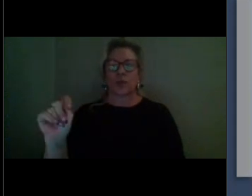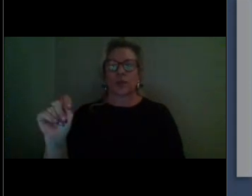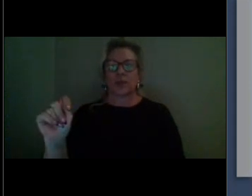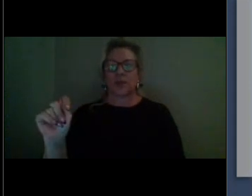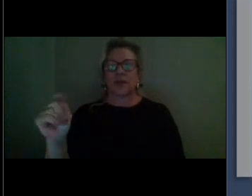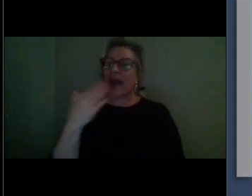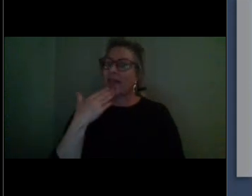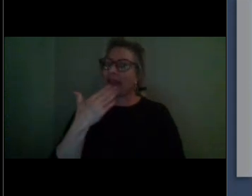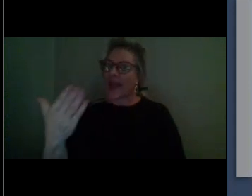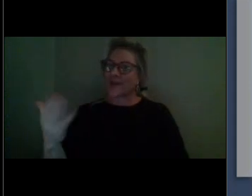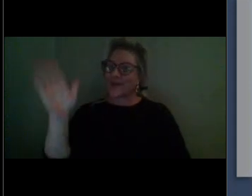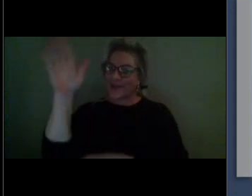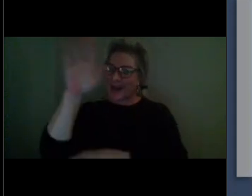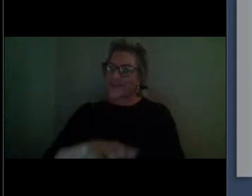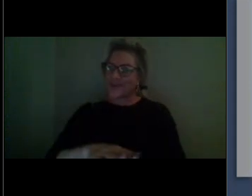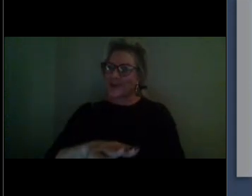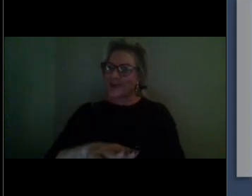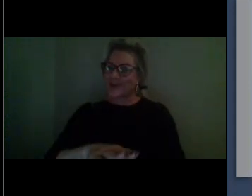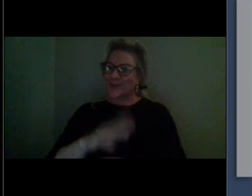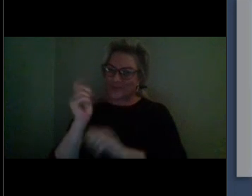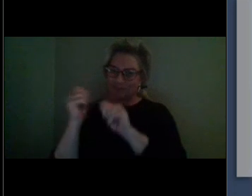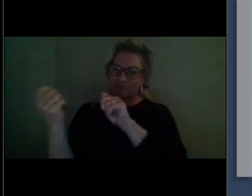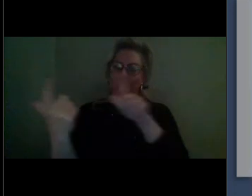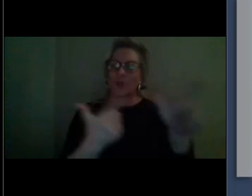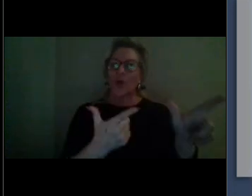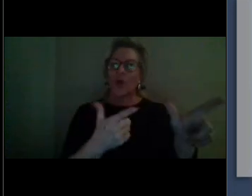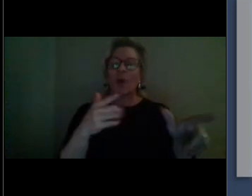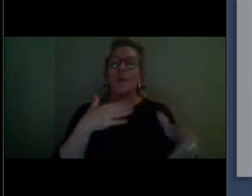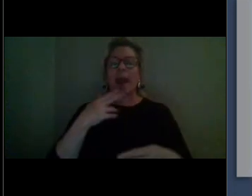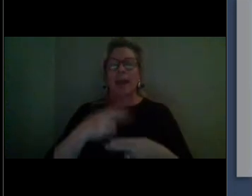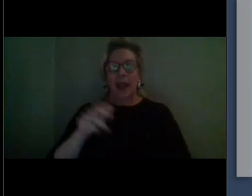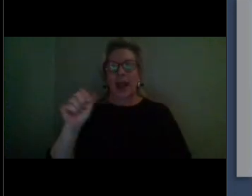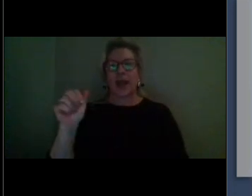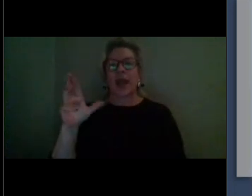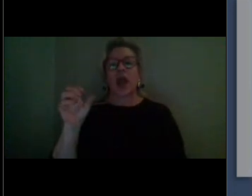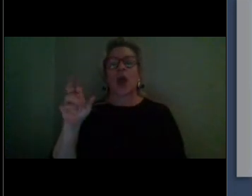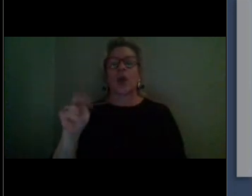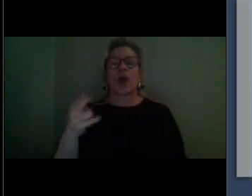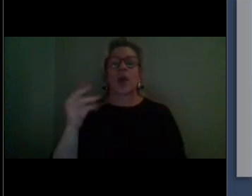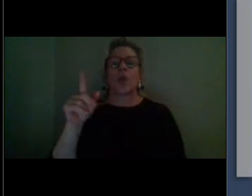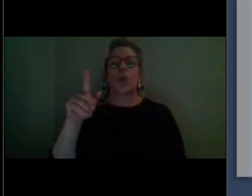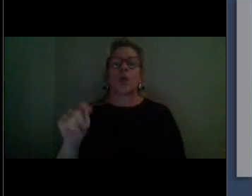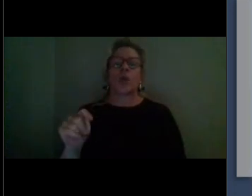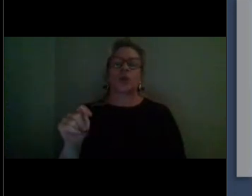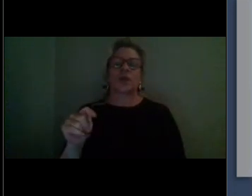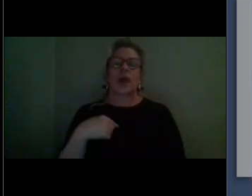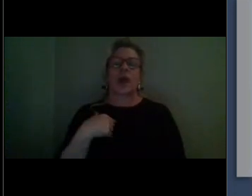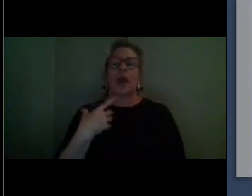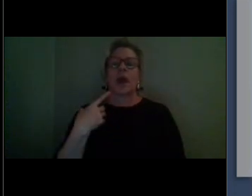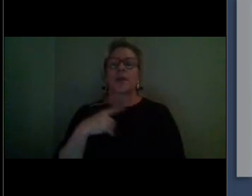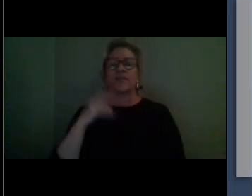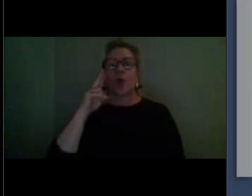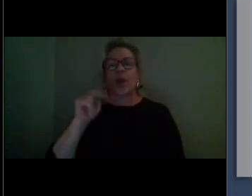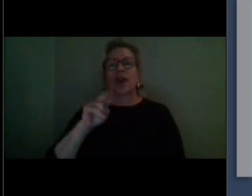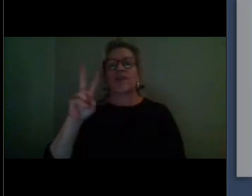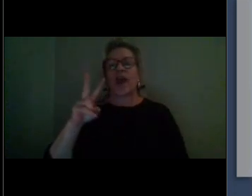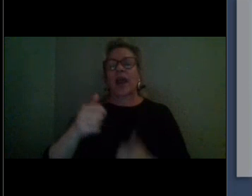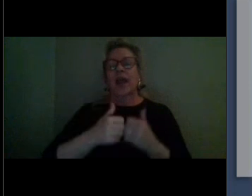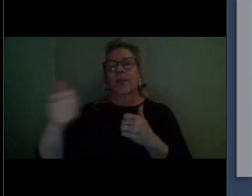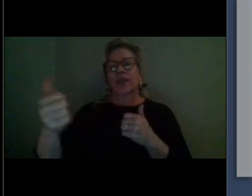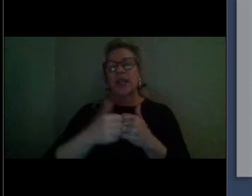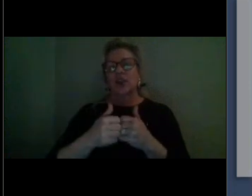Thank you. Good afternoon, Chair Eager and fellow commissioners. This is Aaron Hoyt, Deputy Executive Director for the Nevada County Transportation Commission,